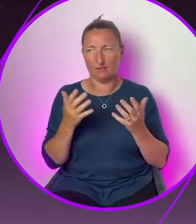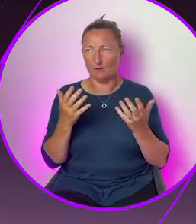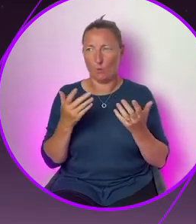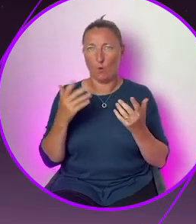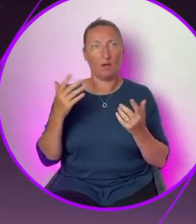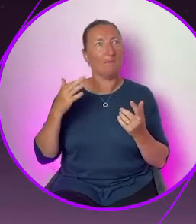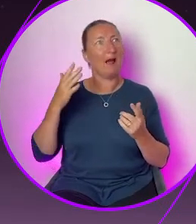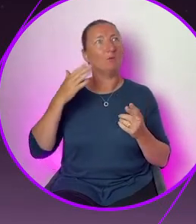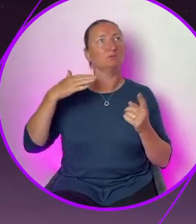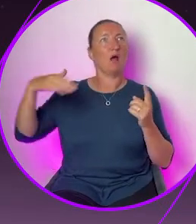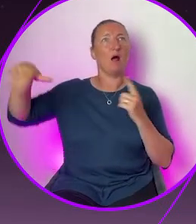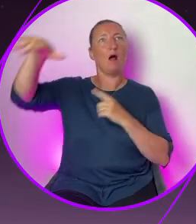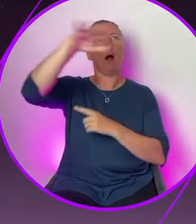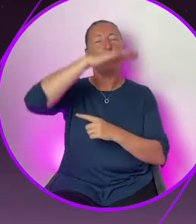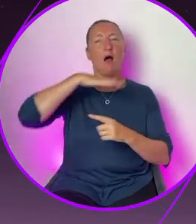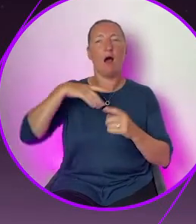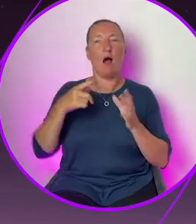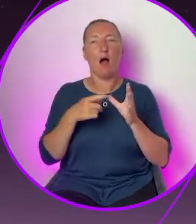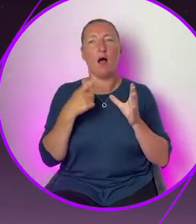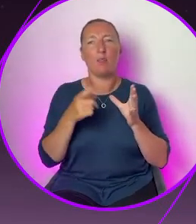the consequences of this?